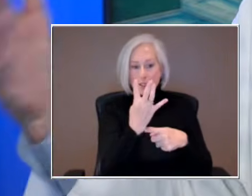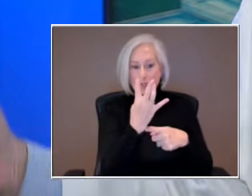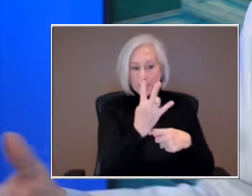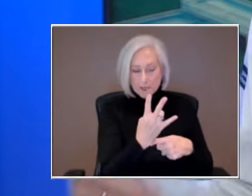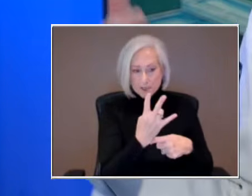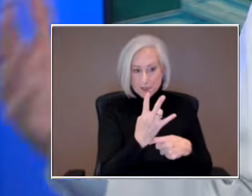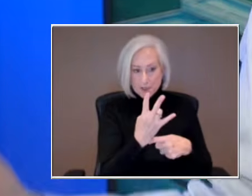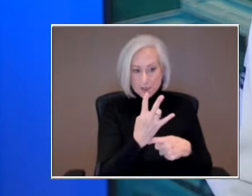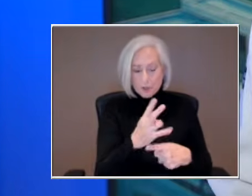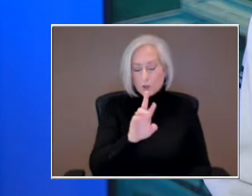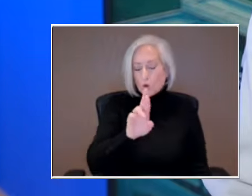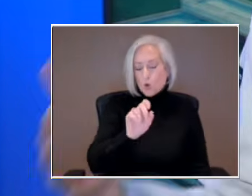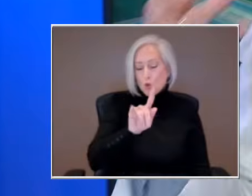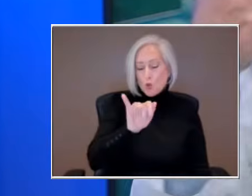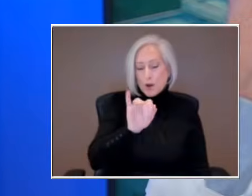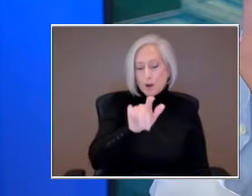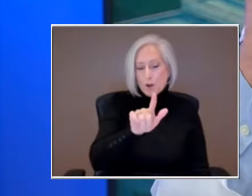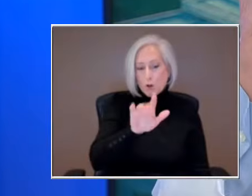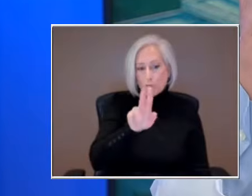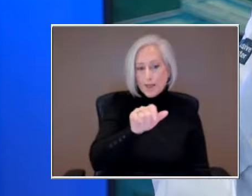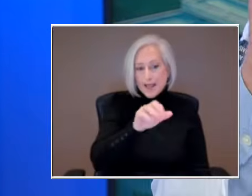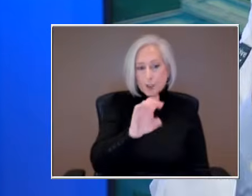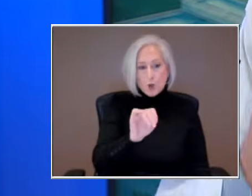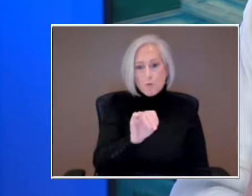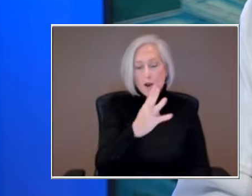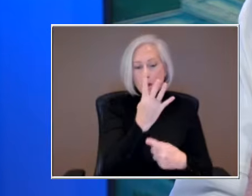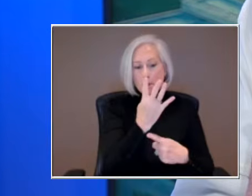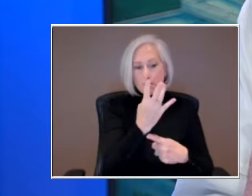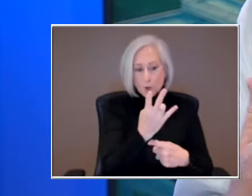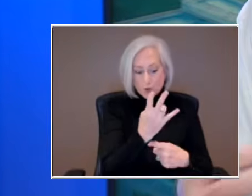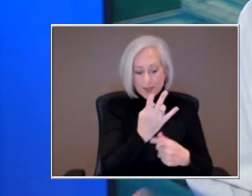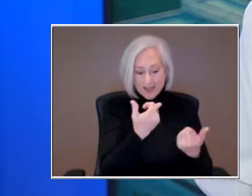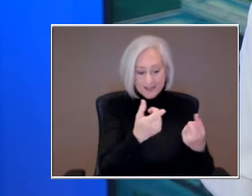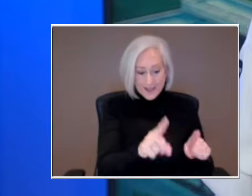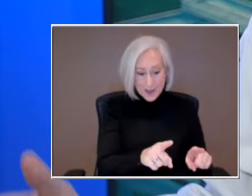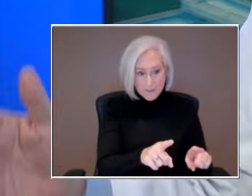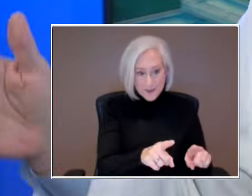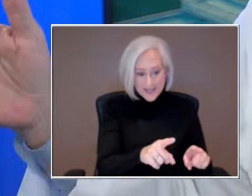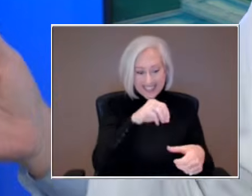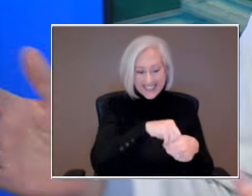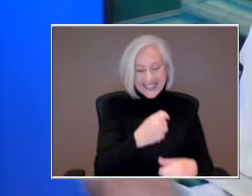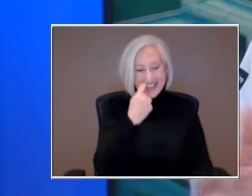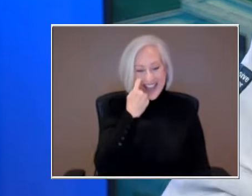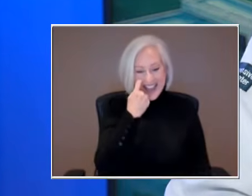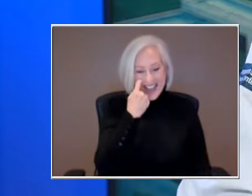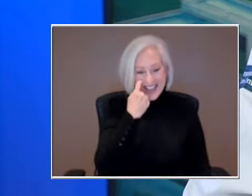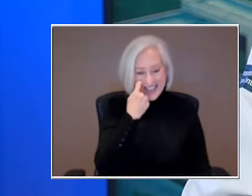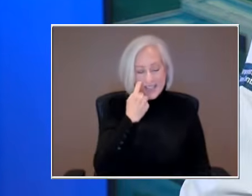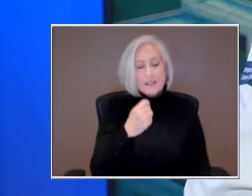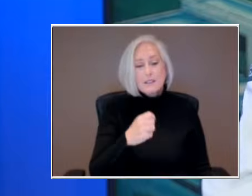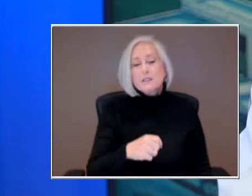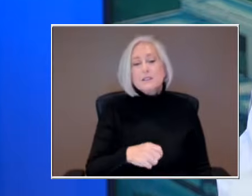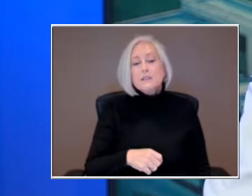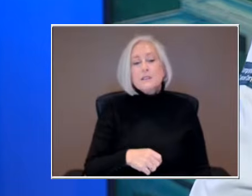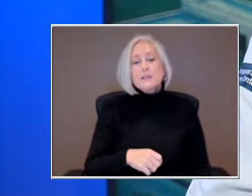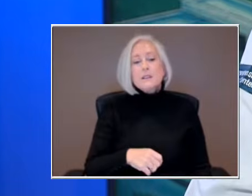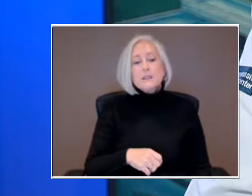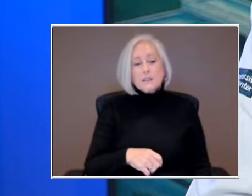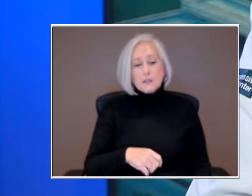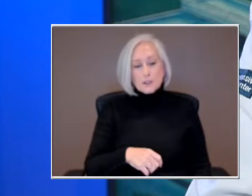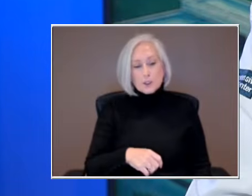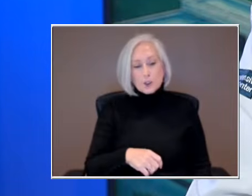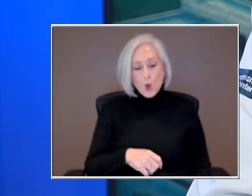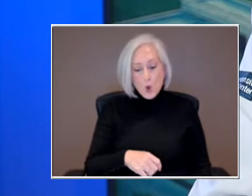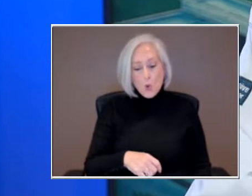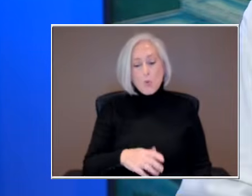it can no longer function like it does, and it's in the retinal cells of the eye. So there's this genetic